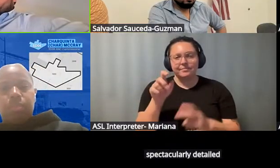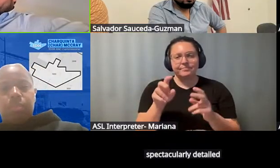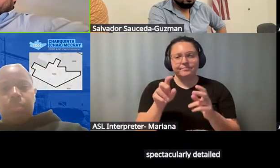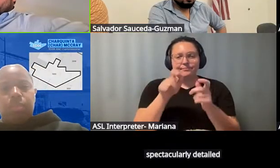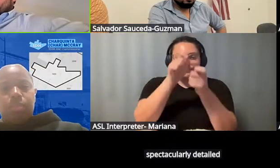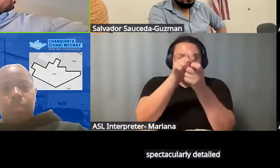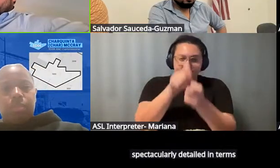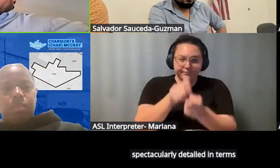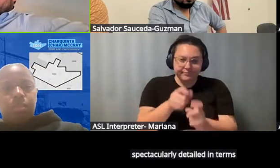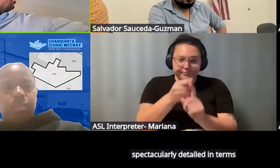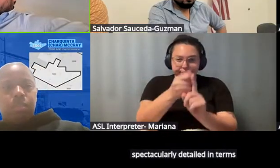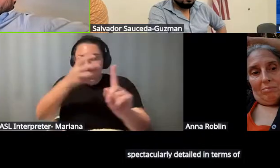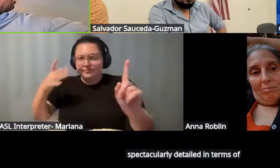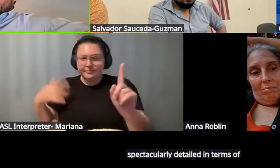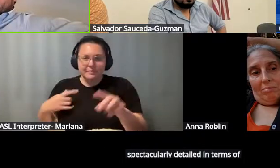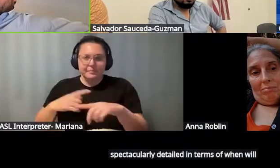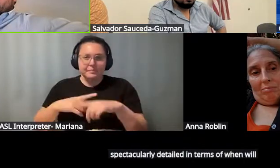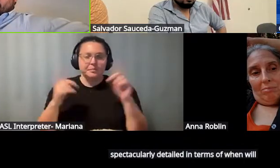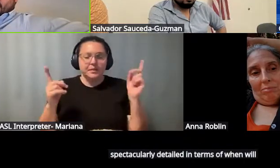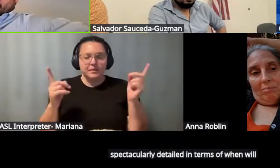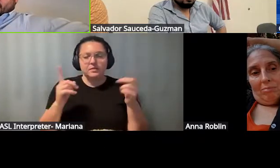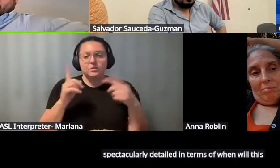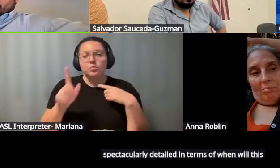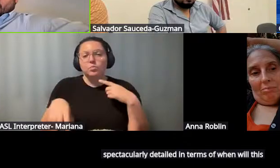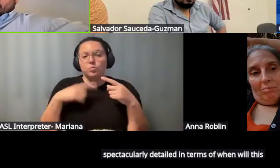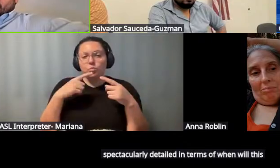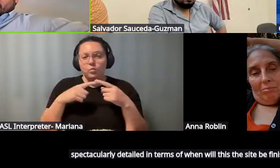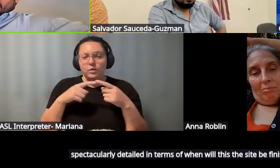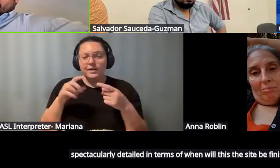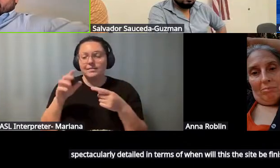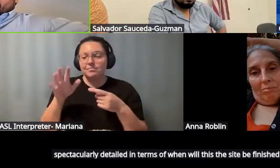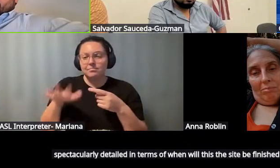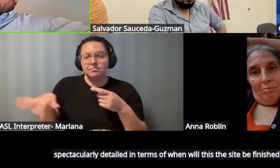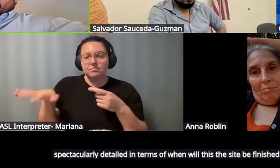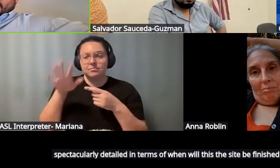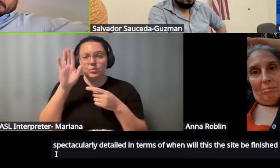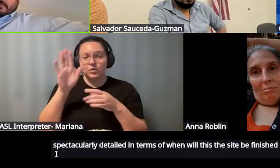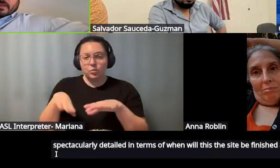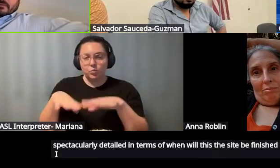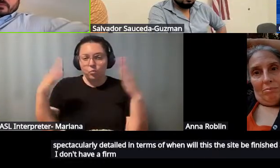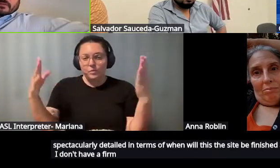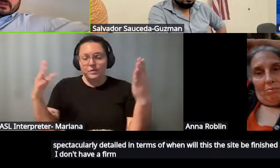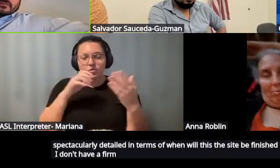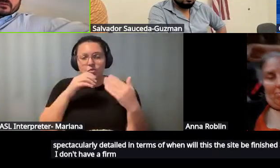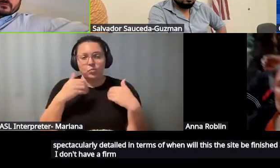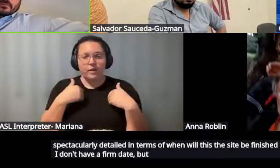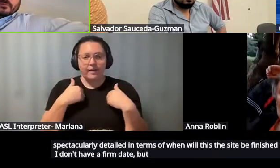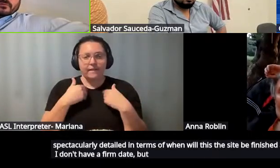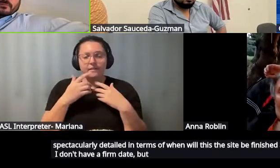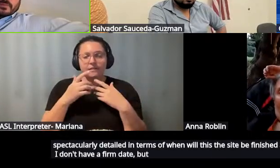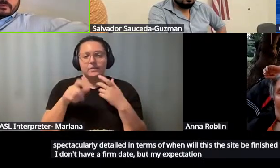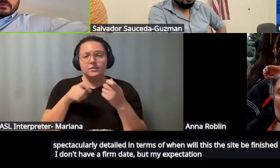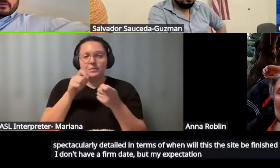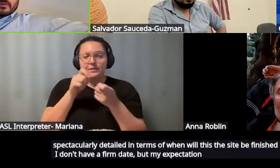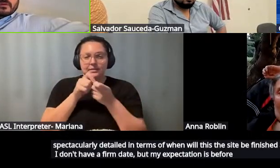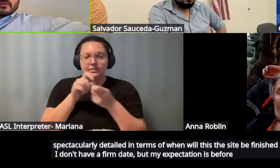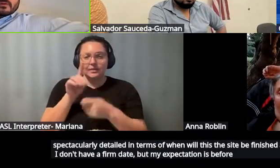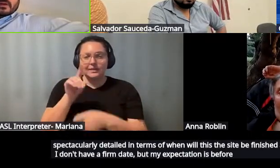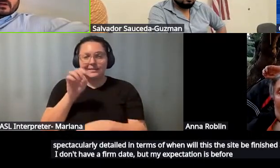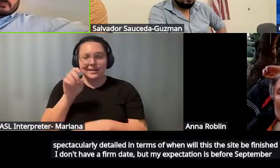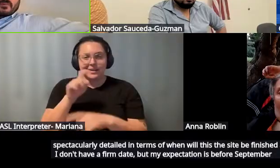terms of when will the site be finished and open, I don't have a firm date, but my expectation is before